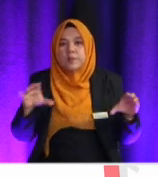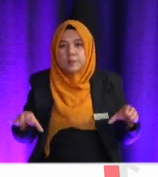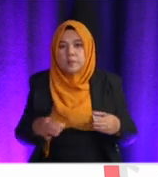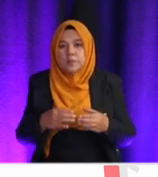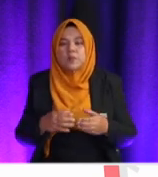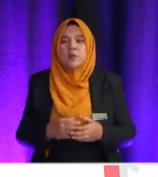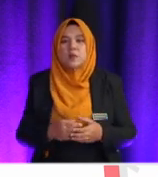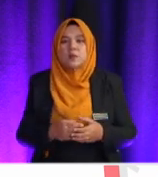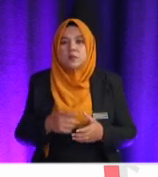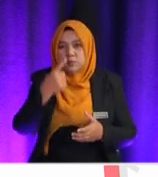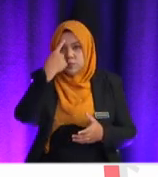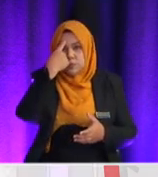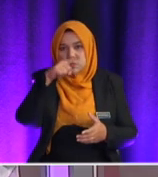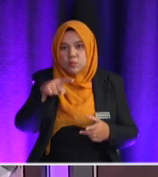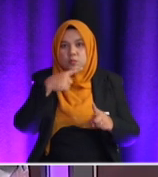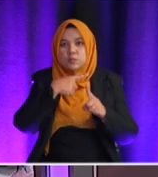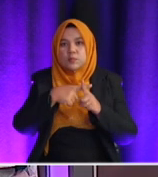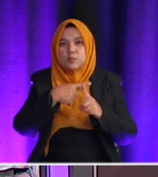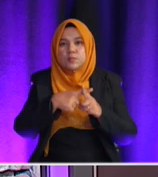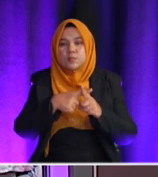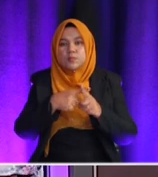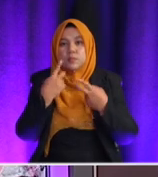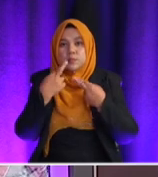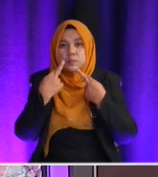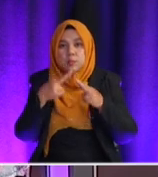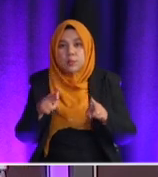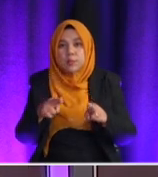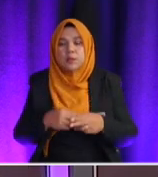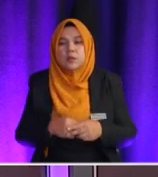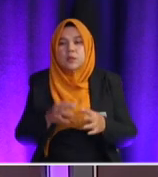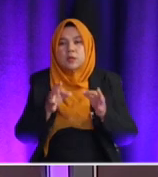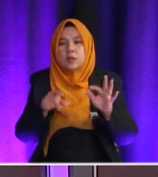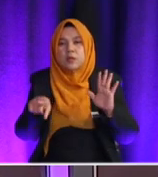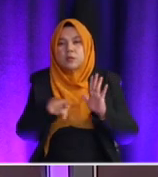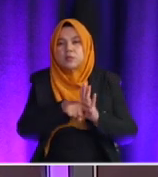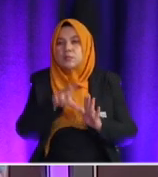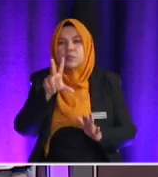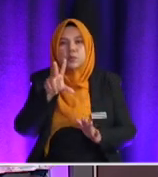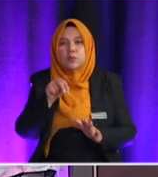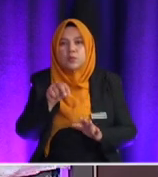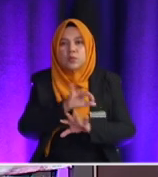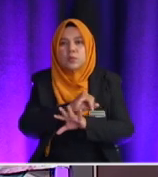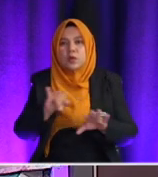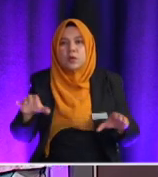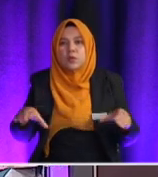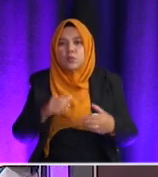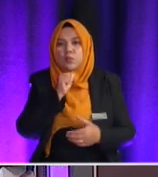That is for positive response. Mm-hmm. If it is a negative one, so no, I don't.